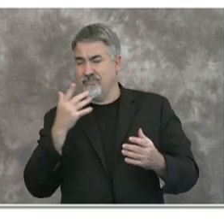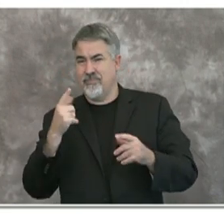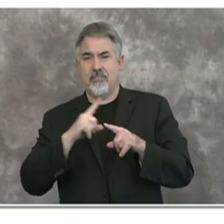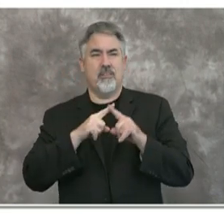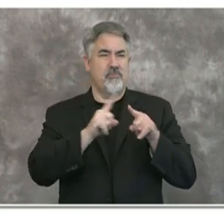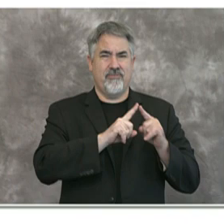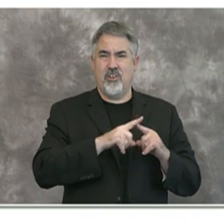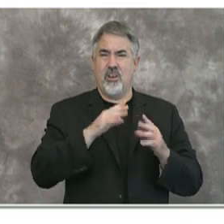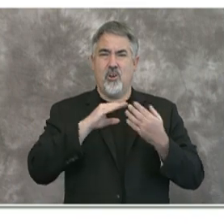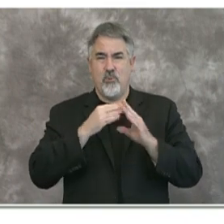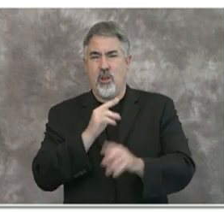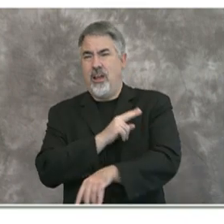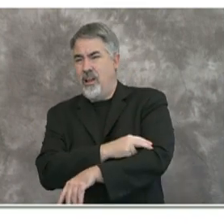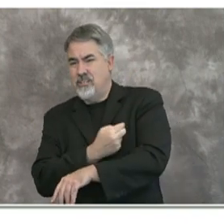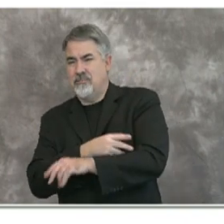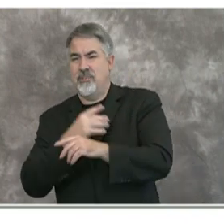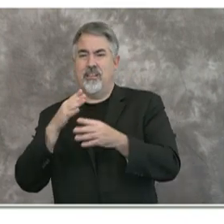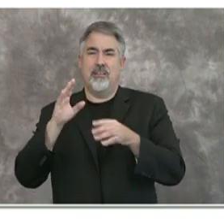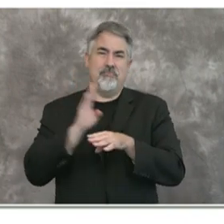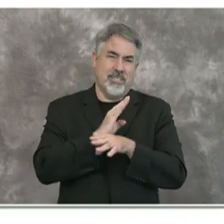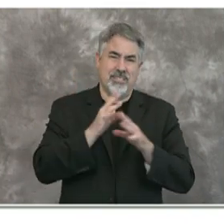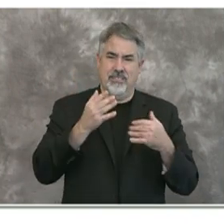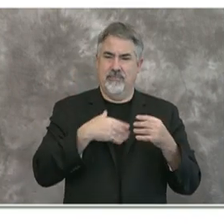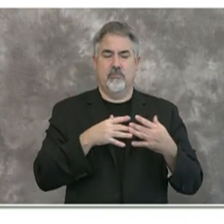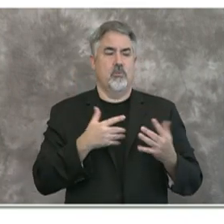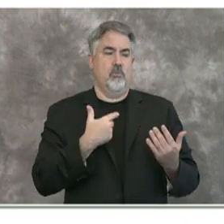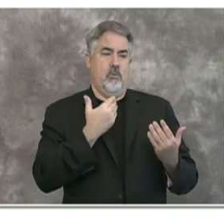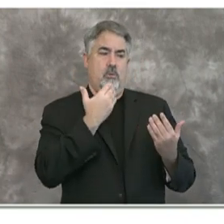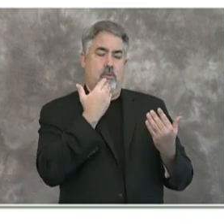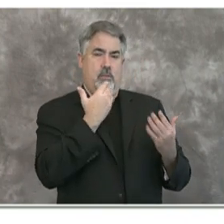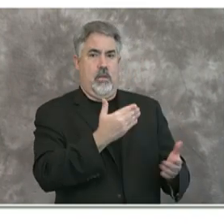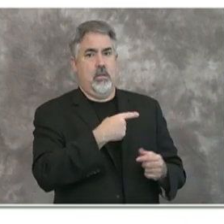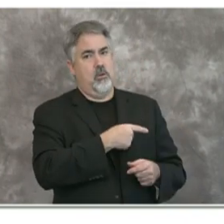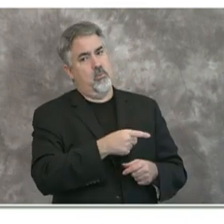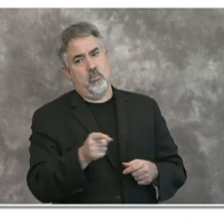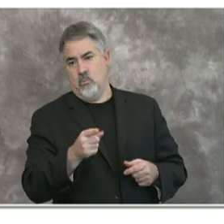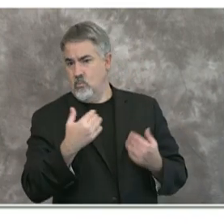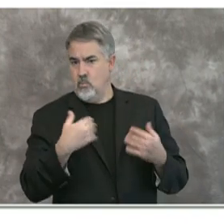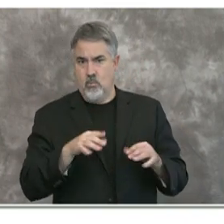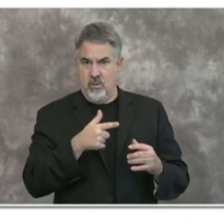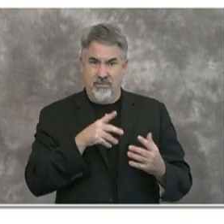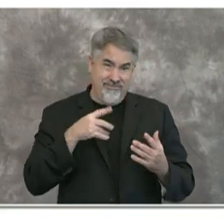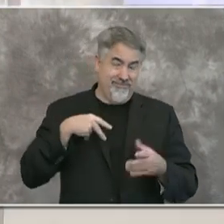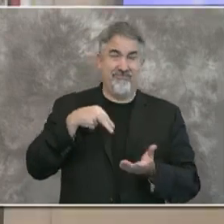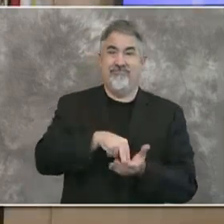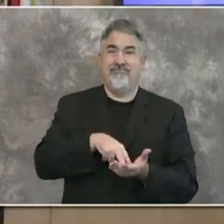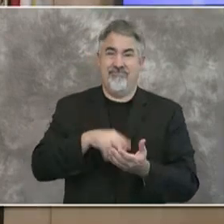and really throughout the region for being on the front lines of this fight against the pandemic.